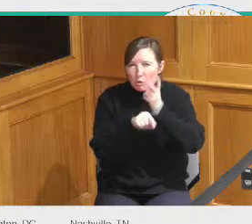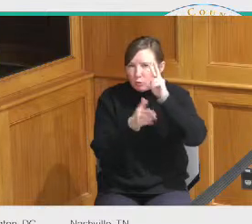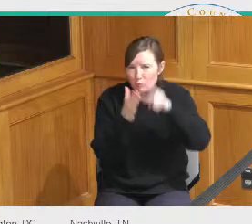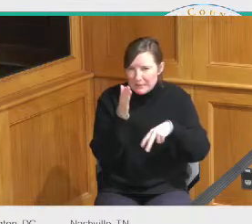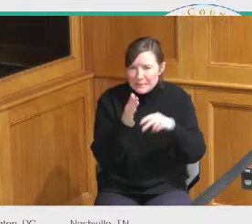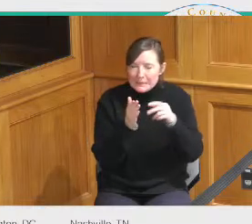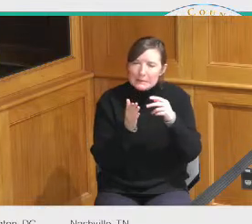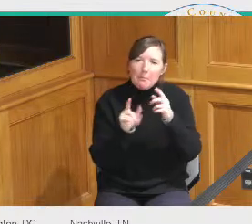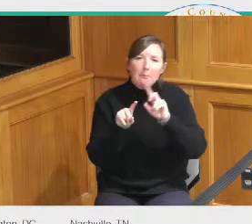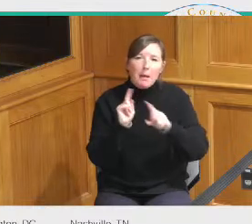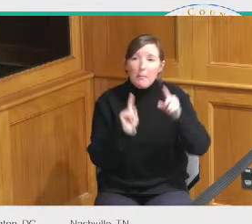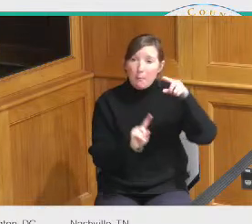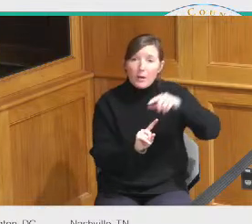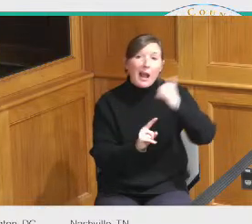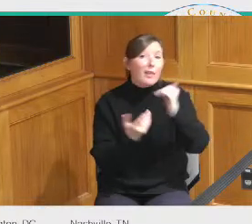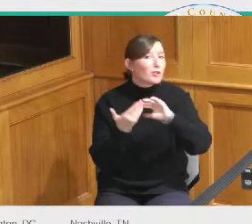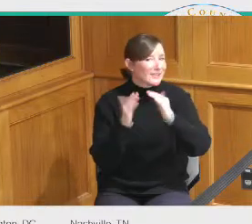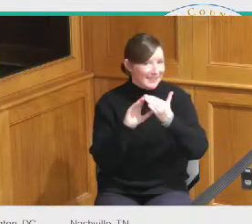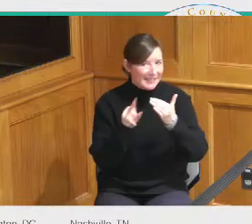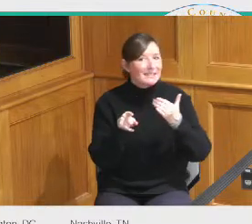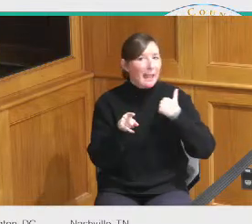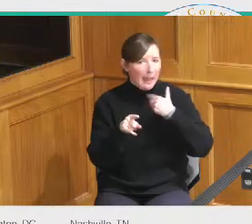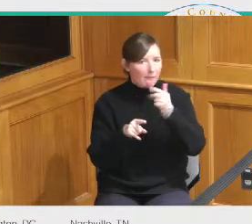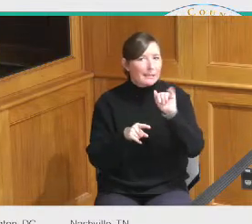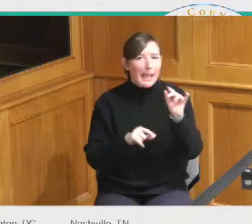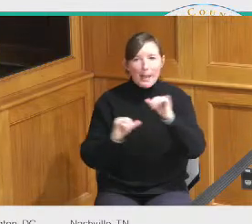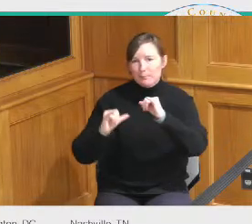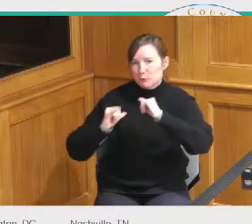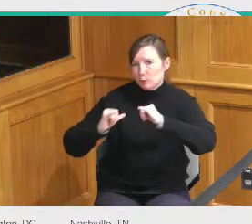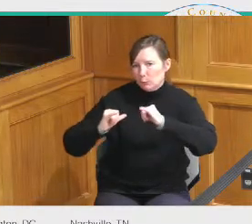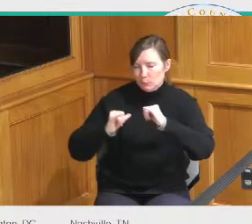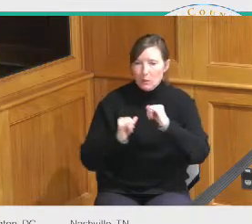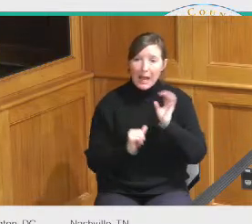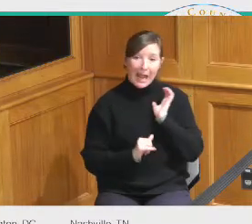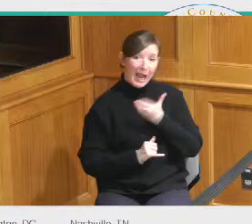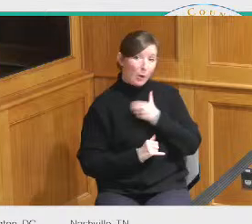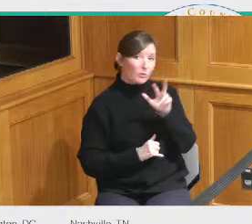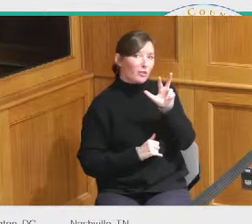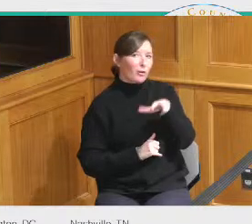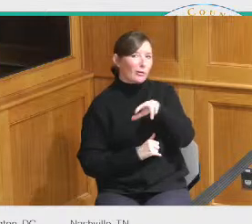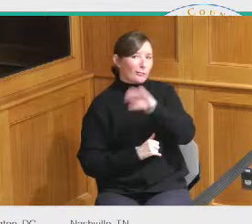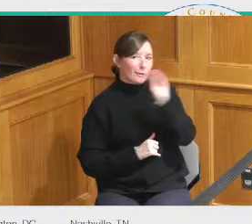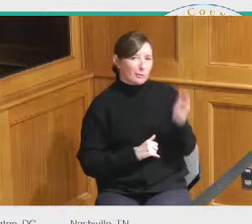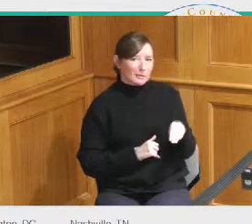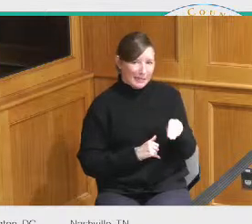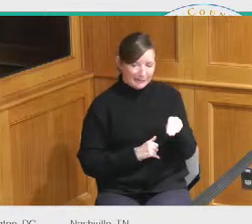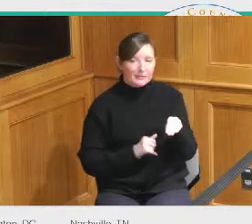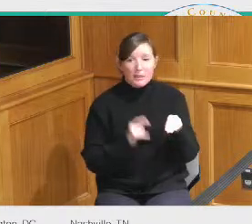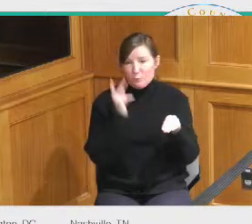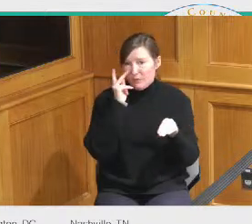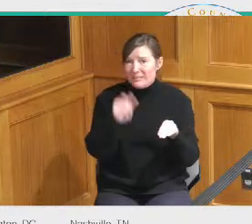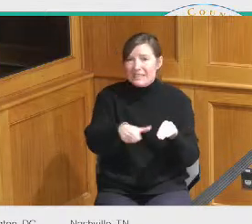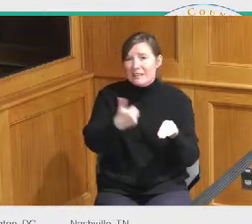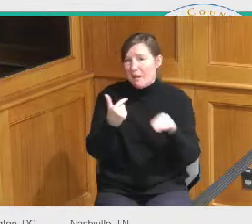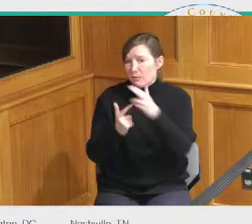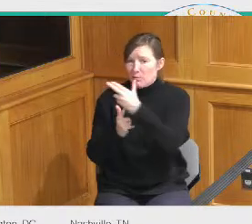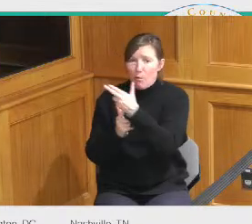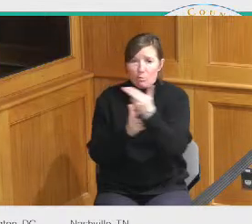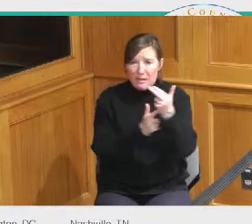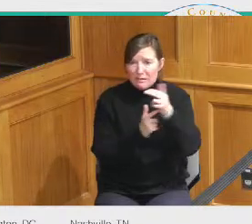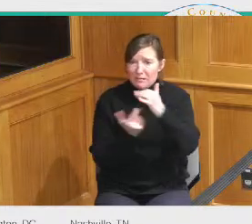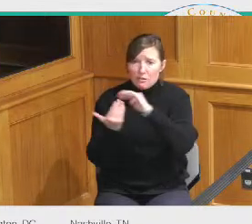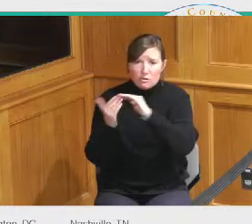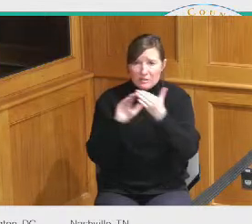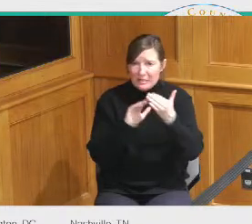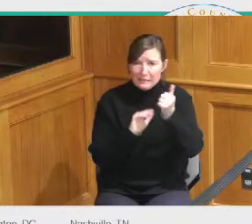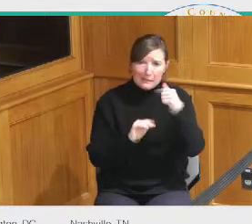read, but whereas our gap is estimated at 33%, we've seen gaps in comparable cities